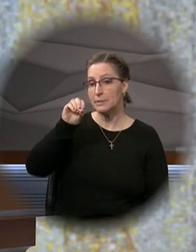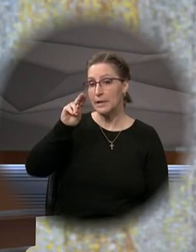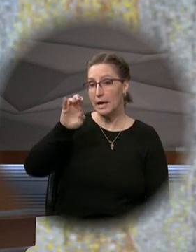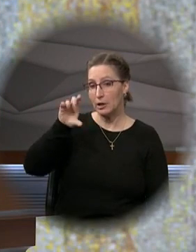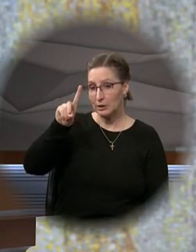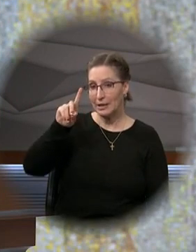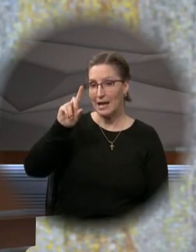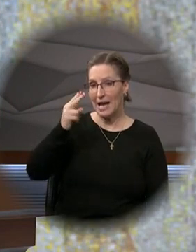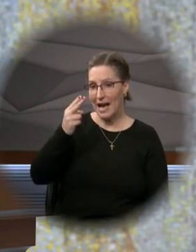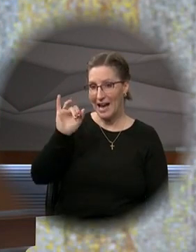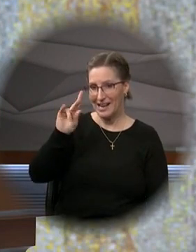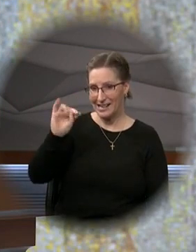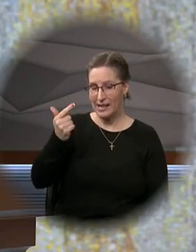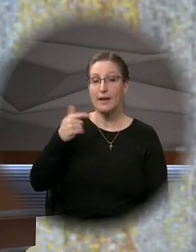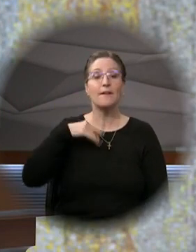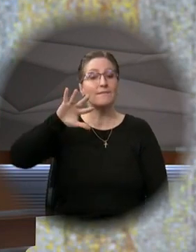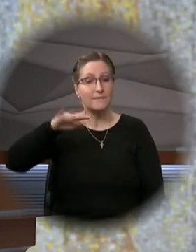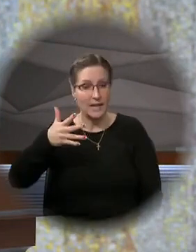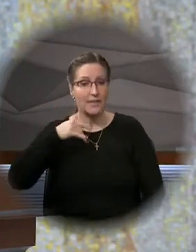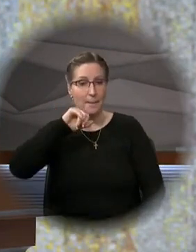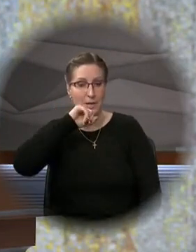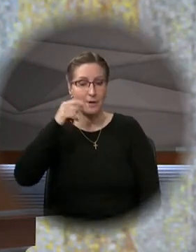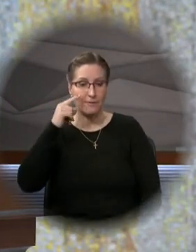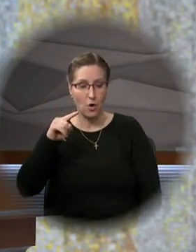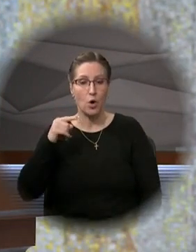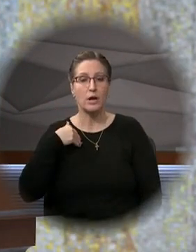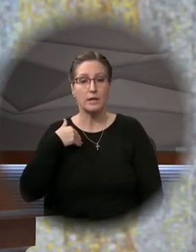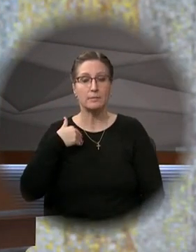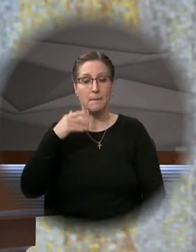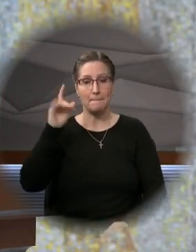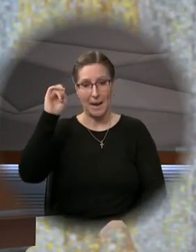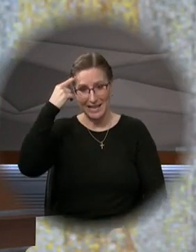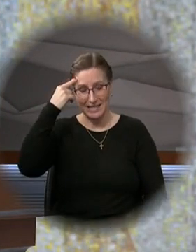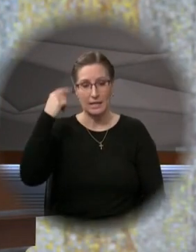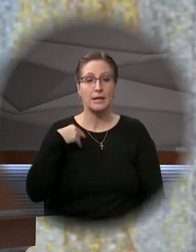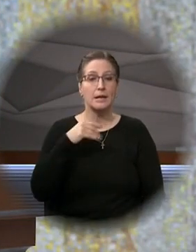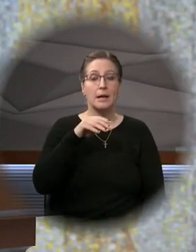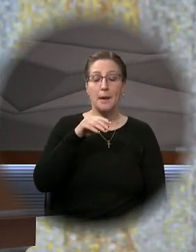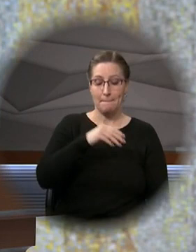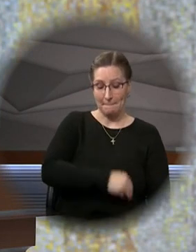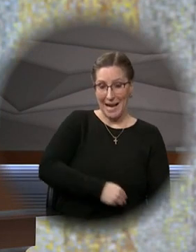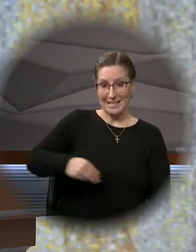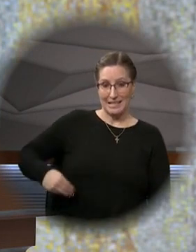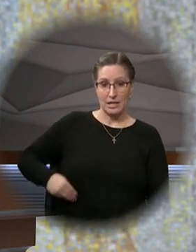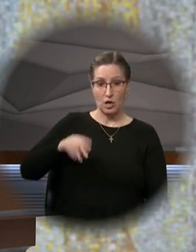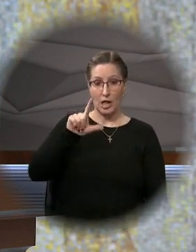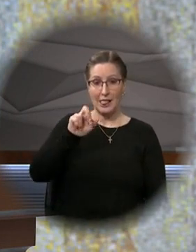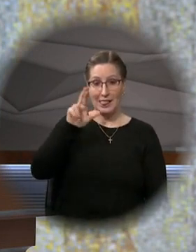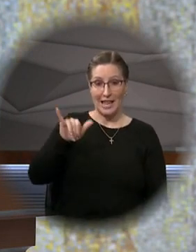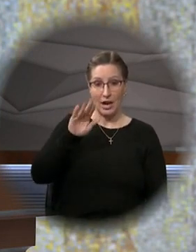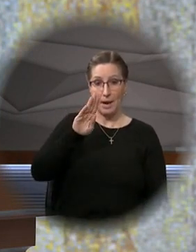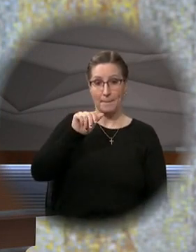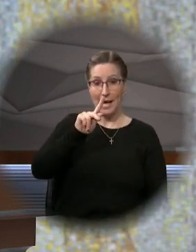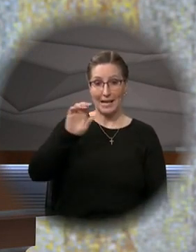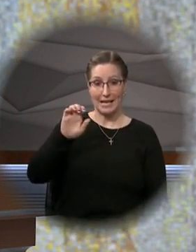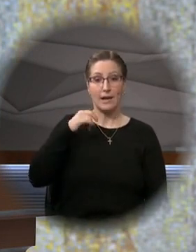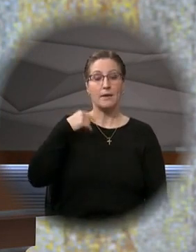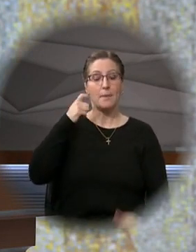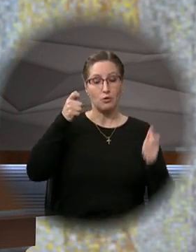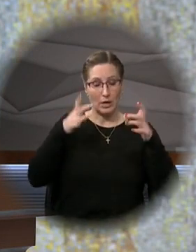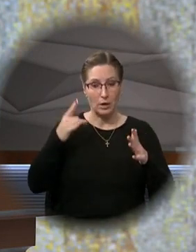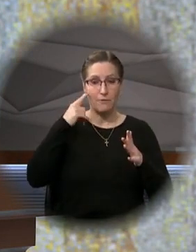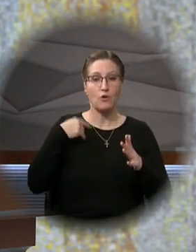fifth Bishop of Madison. Monsignor Larry Bakke, the Director of the Apostolate for Persons with